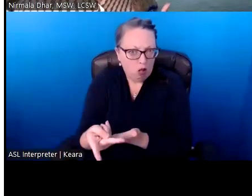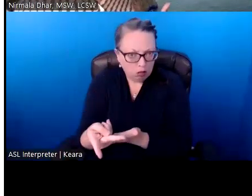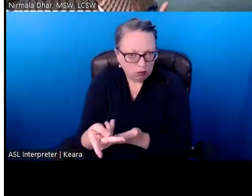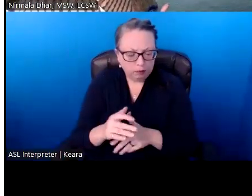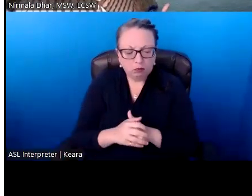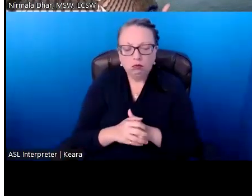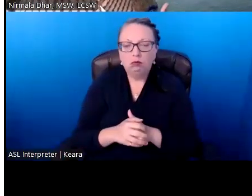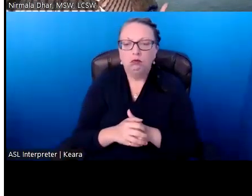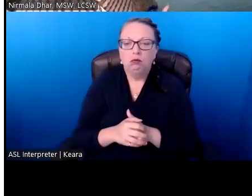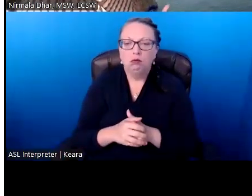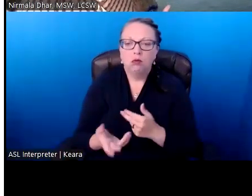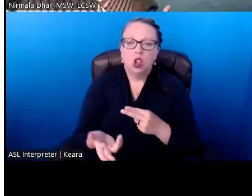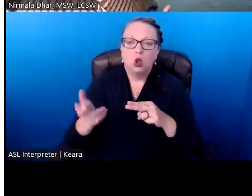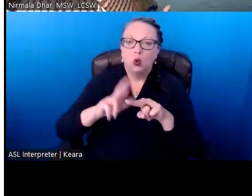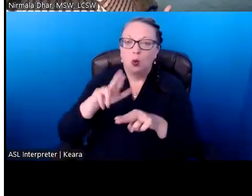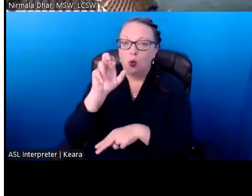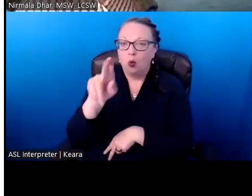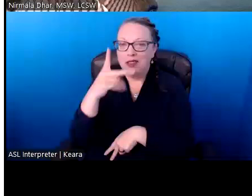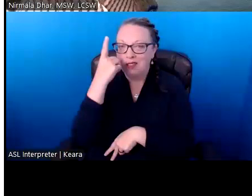for worsening your depression.